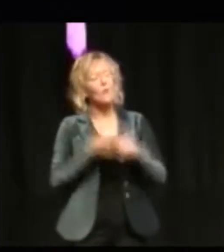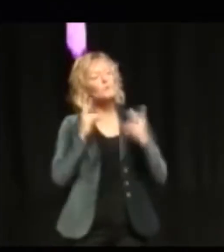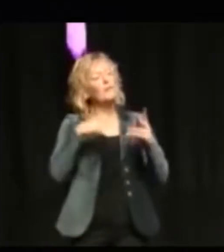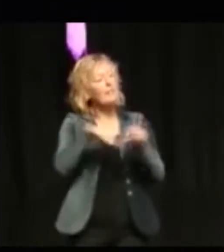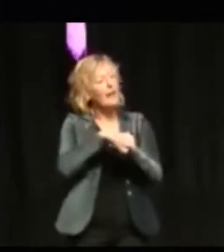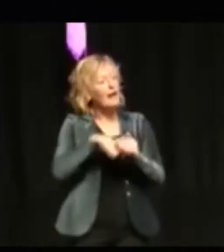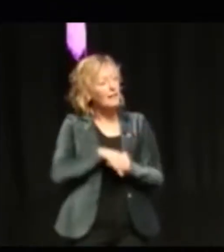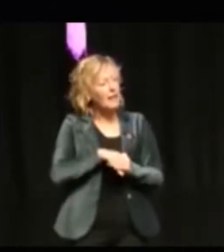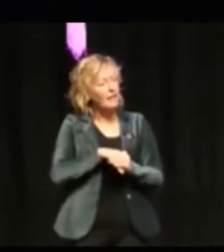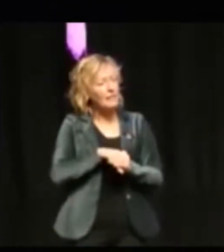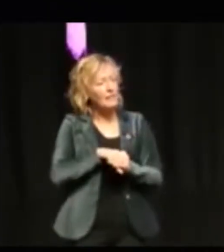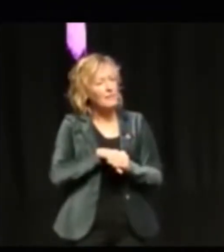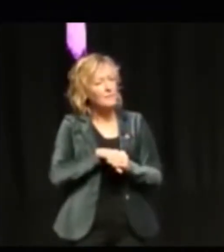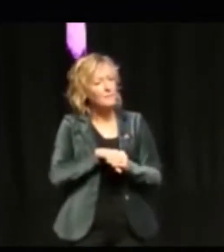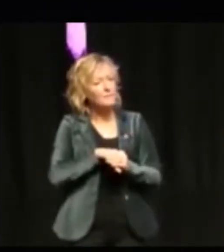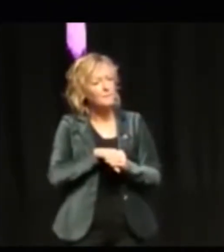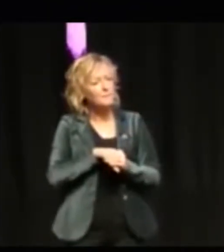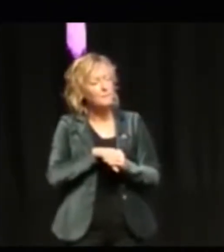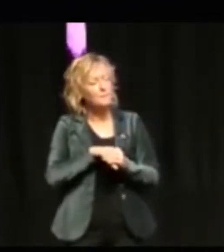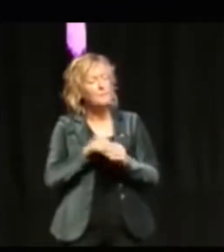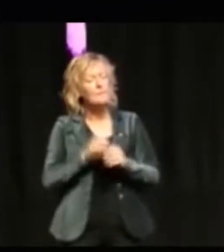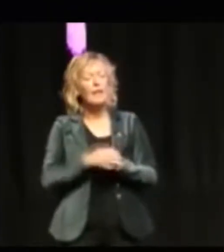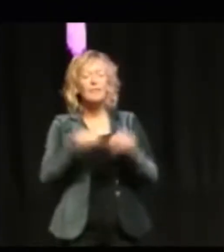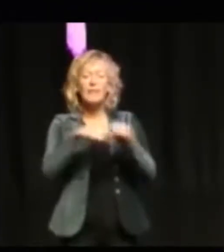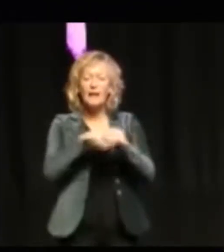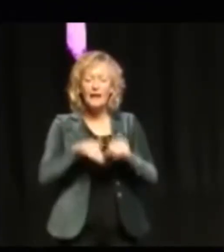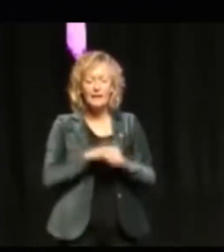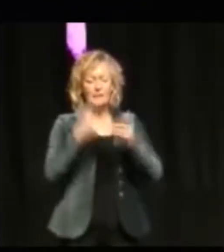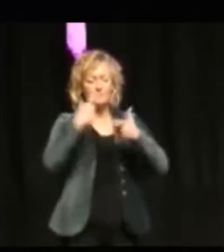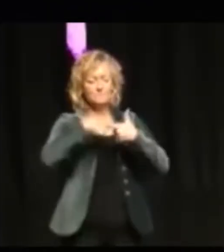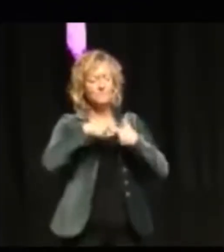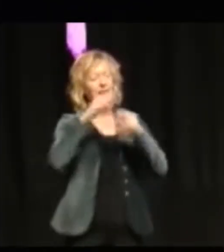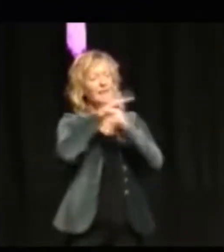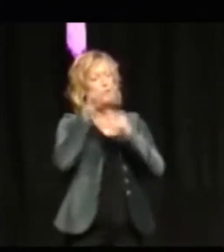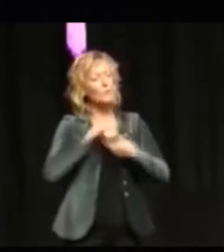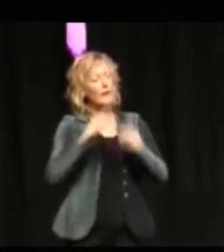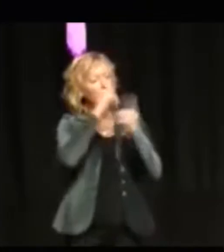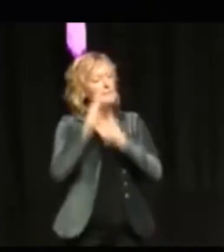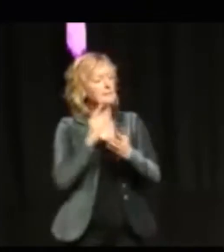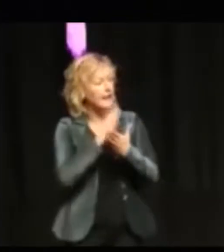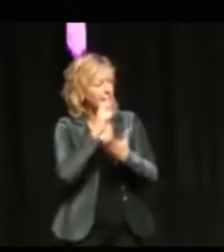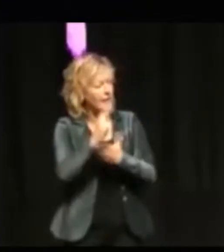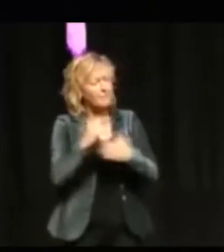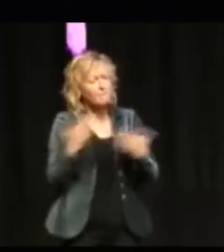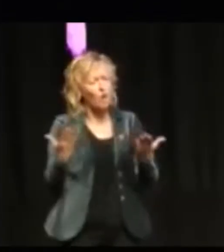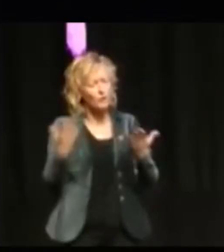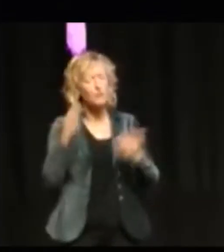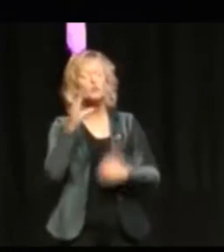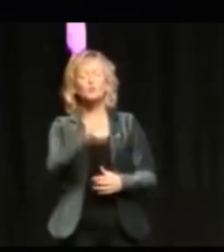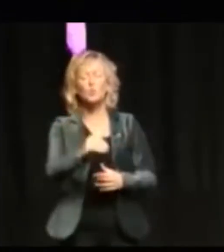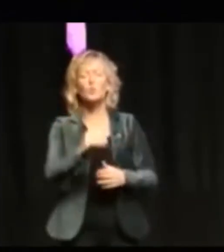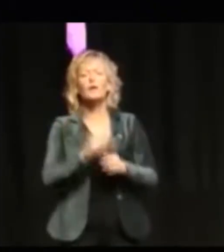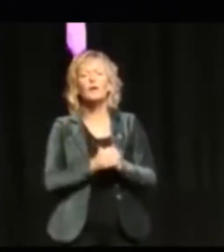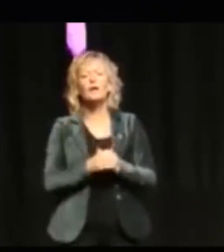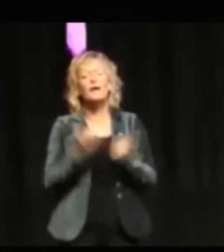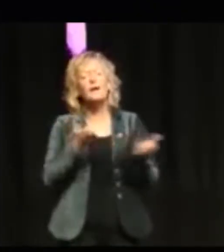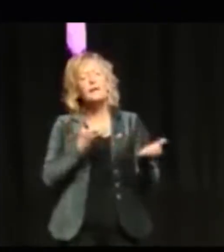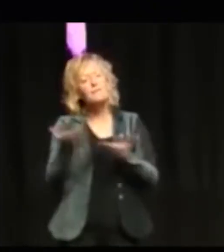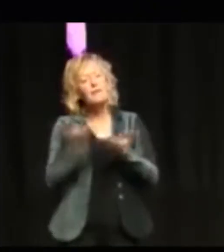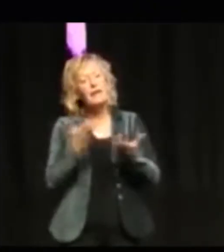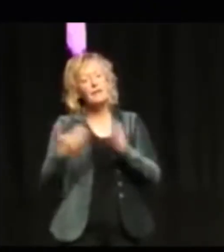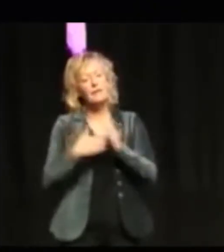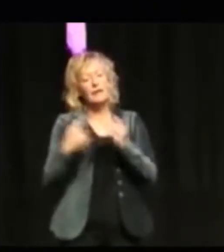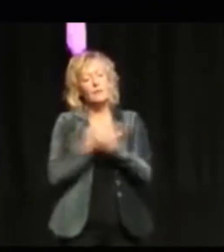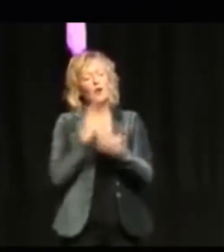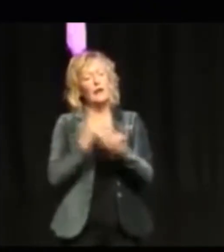participation. And participation in international human rights speak refers to the ability to